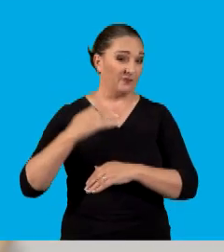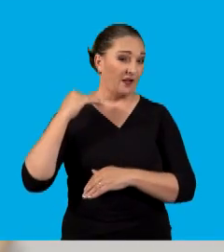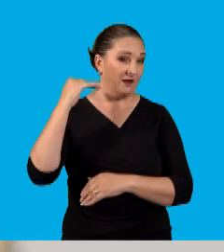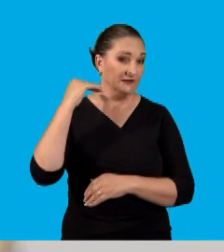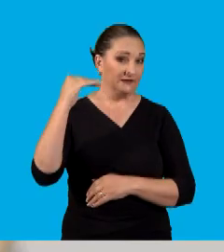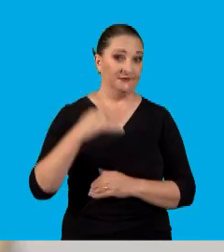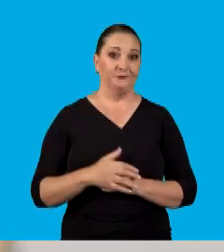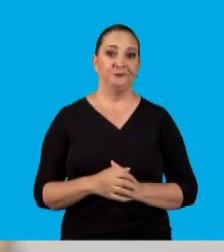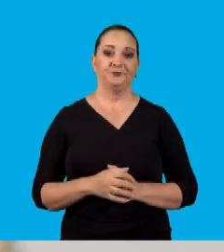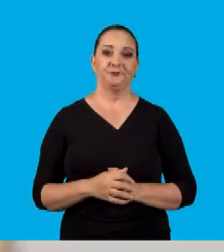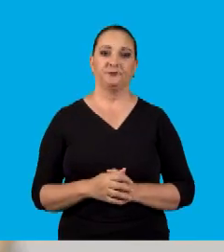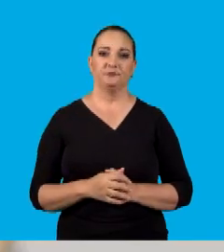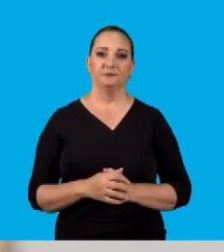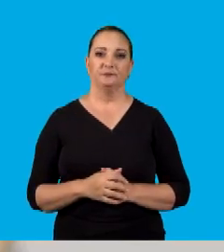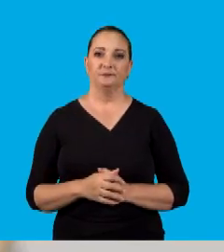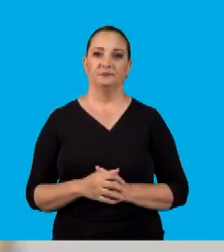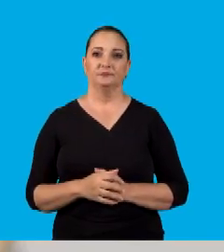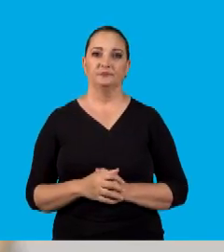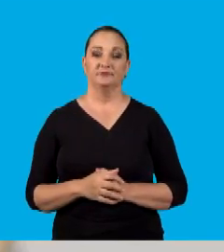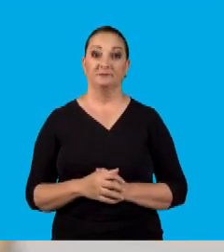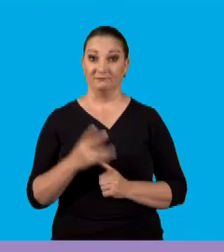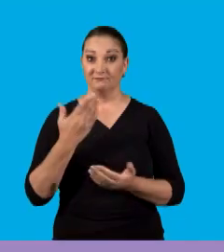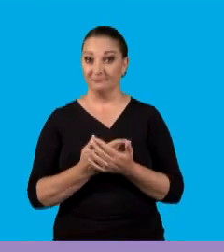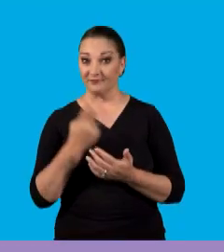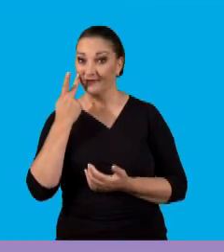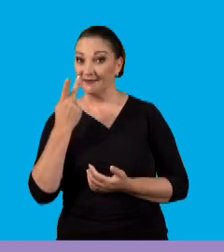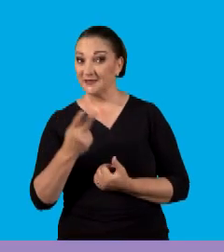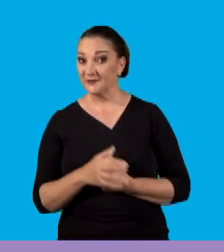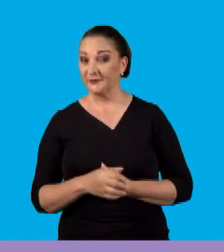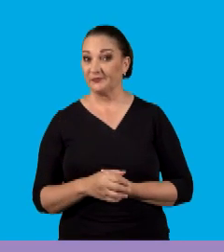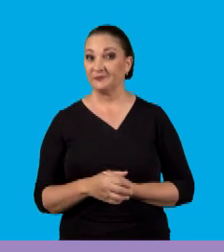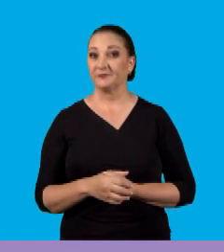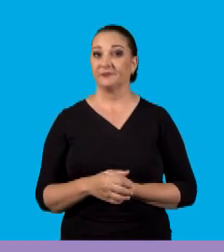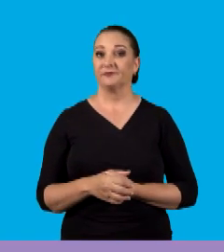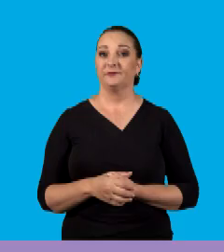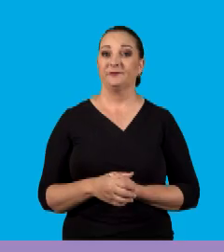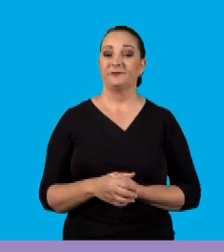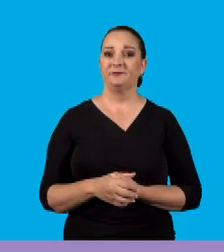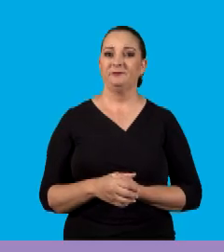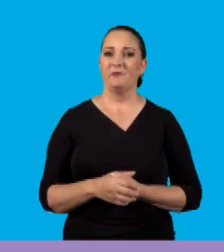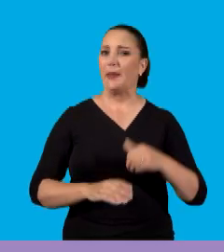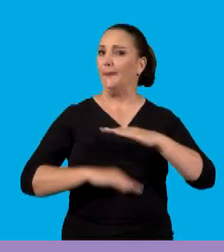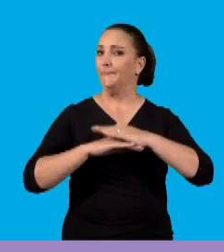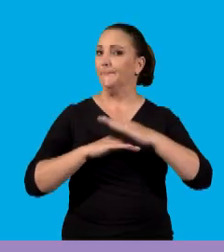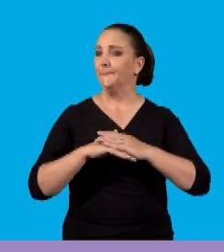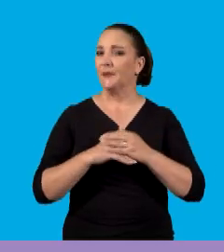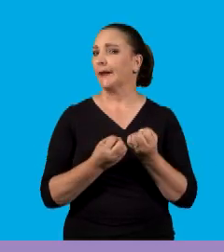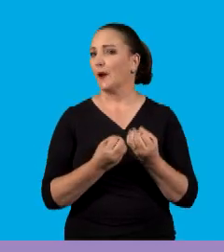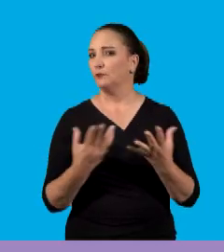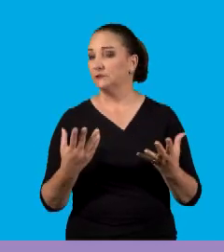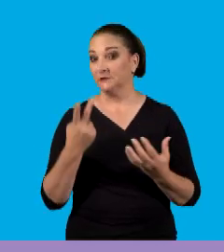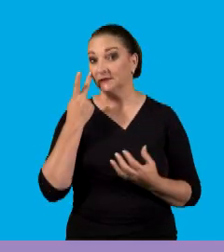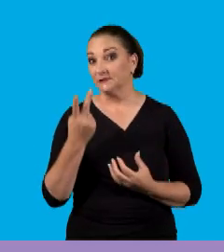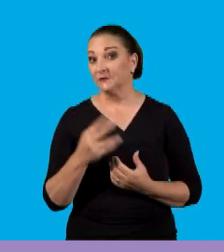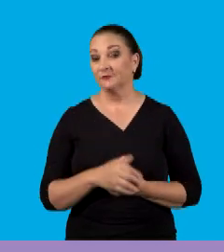the highest number of ice creams sold. Can you identify that the number of, or the maximum number of